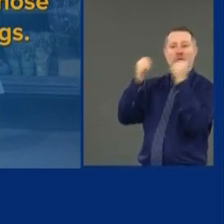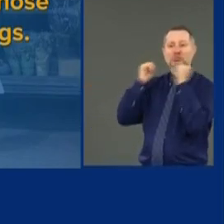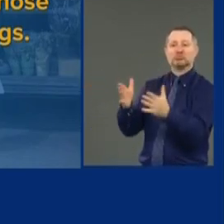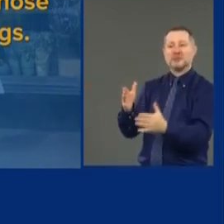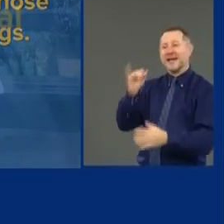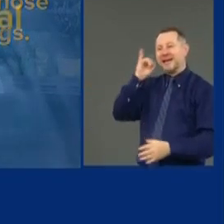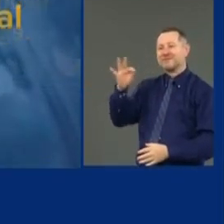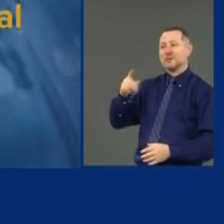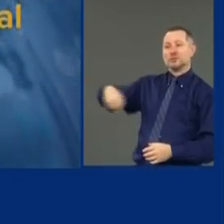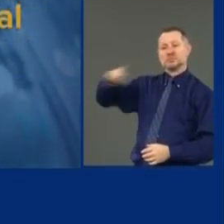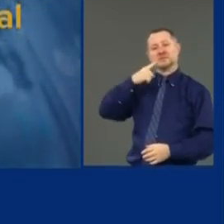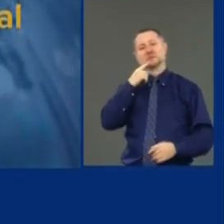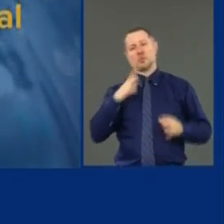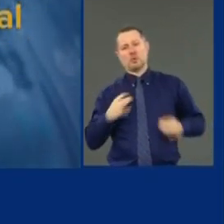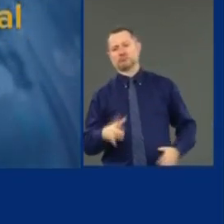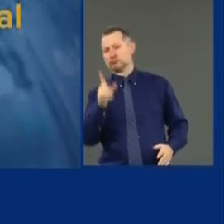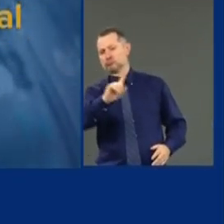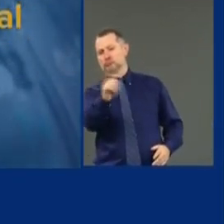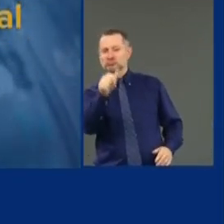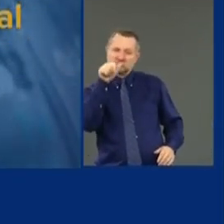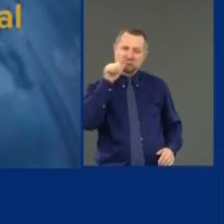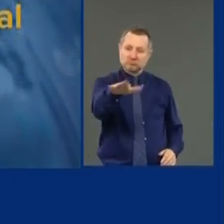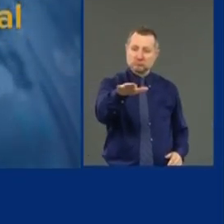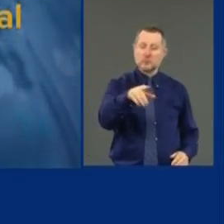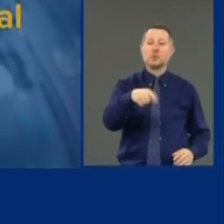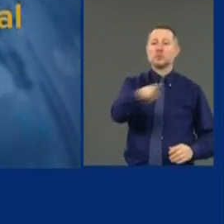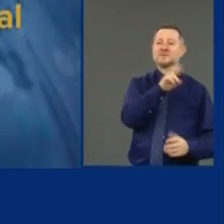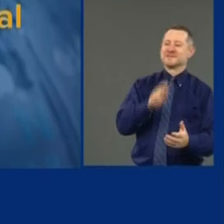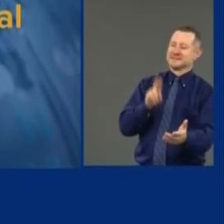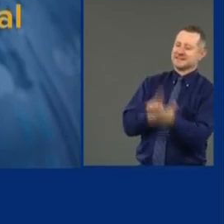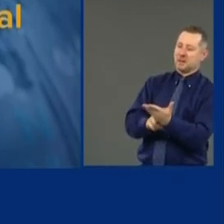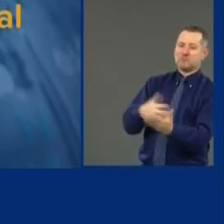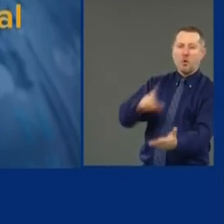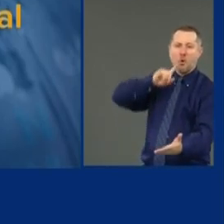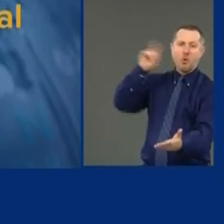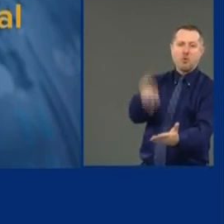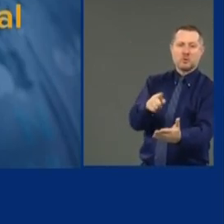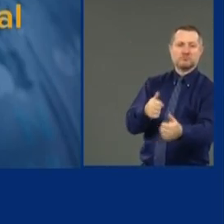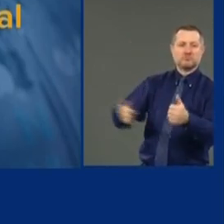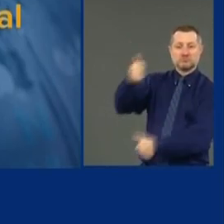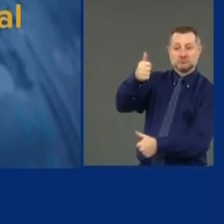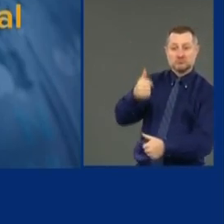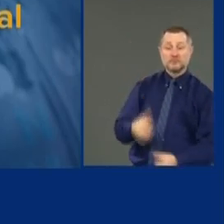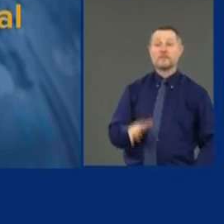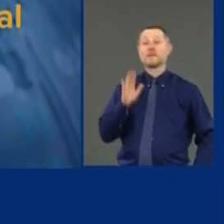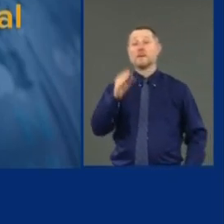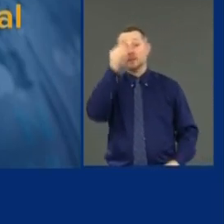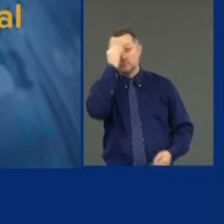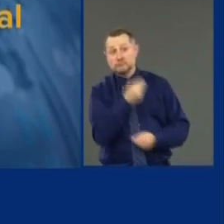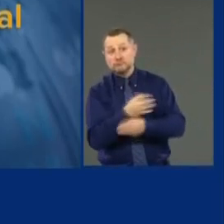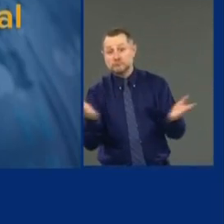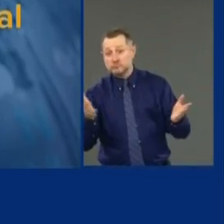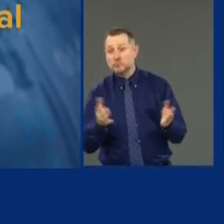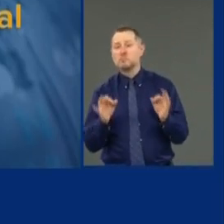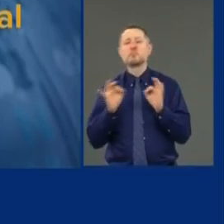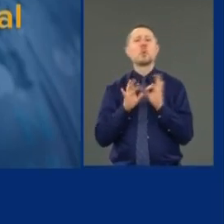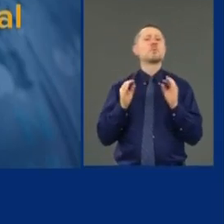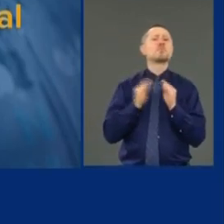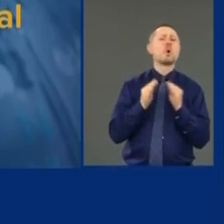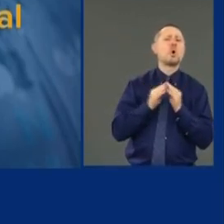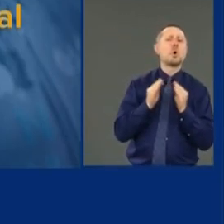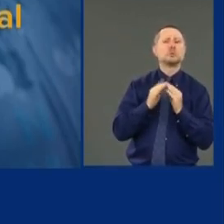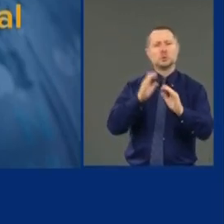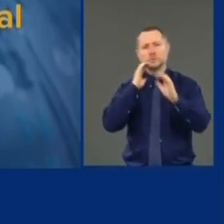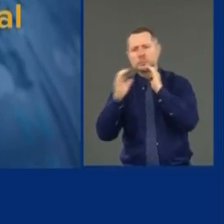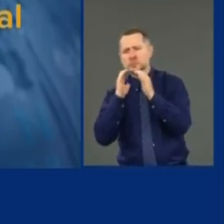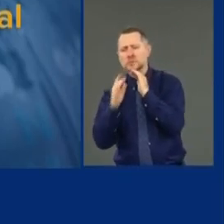to. And we'll sign that executive order. And in general, more communication, more education